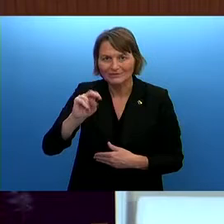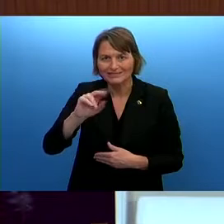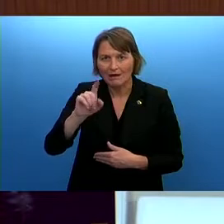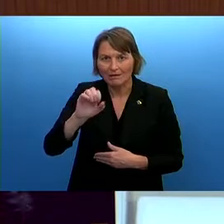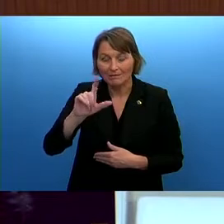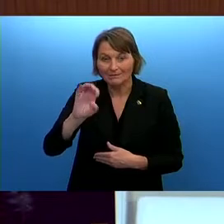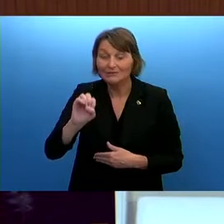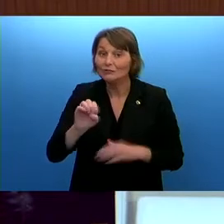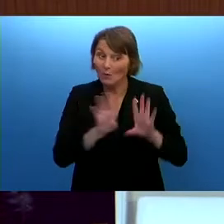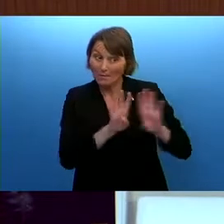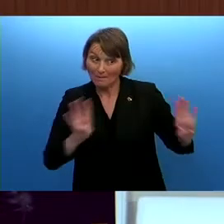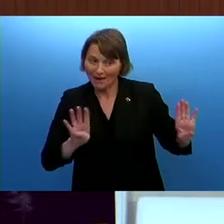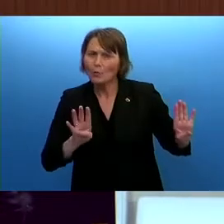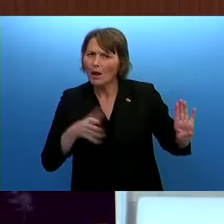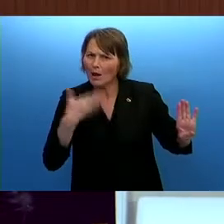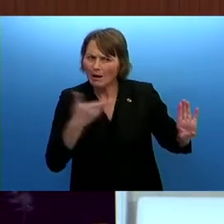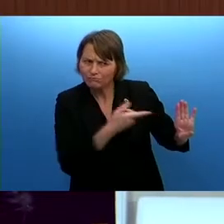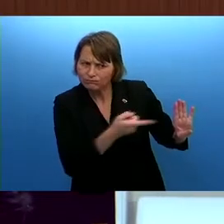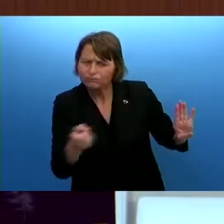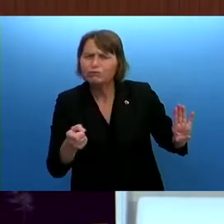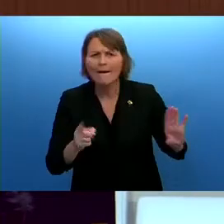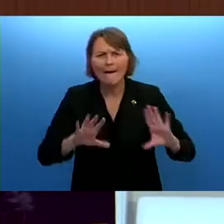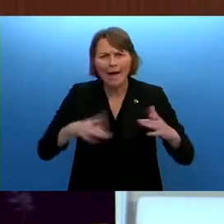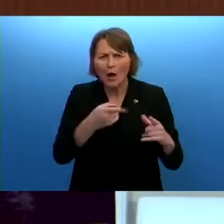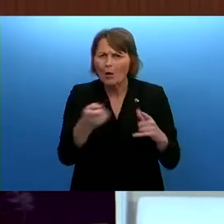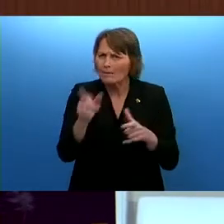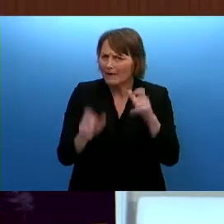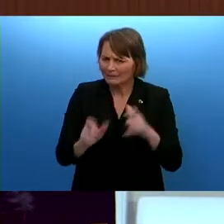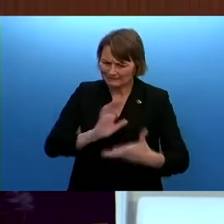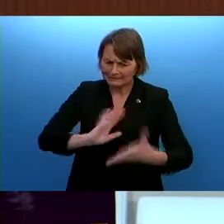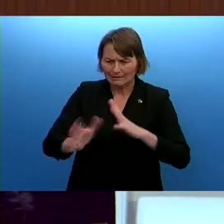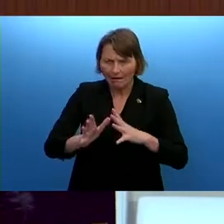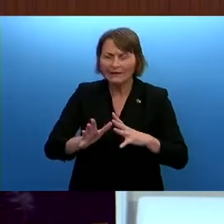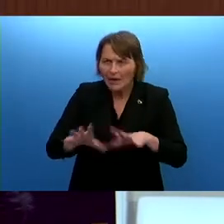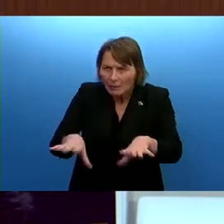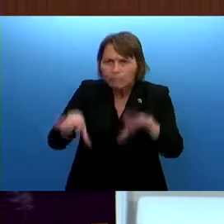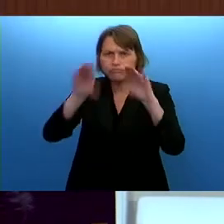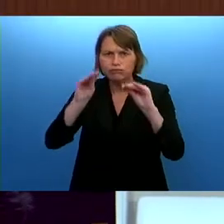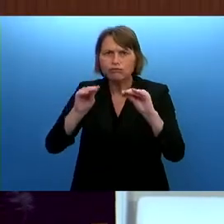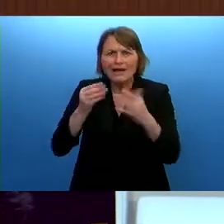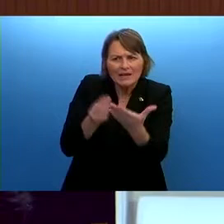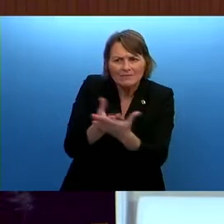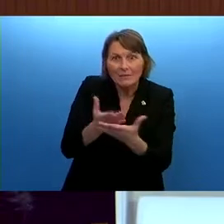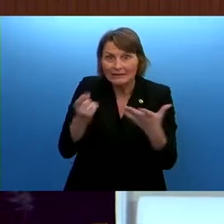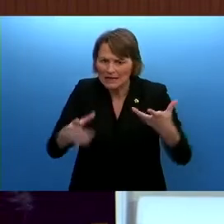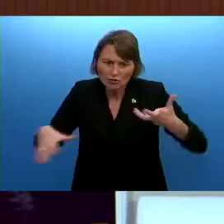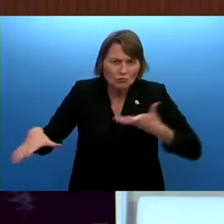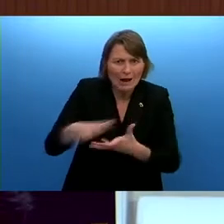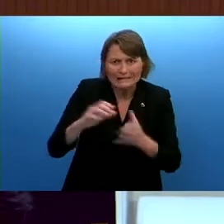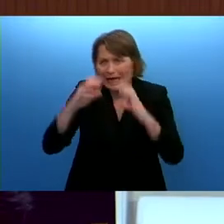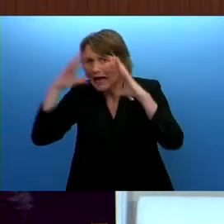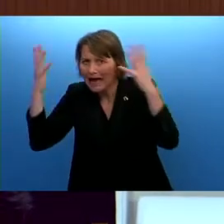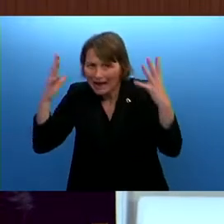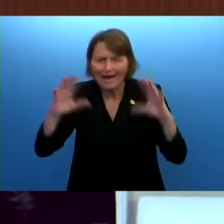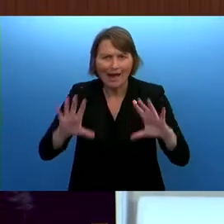ensuring access to those communicating in sign languages to vital information at times of great upheaval and stress.